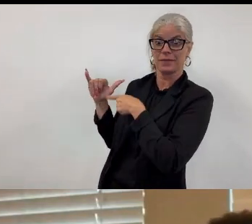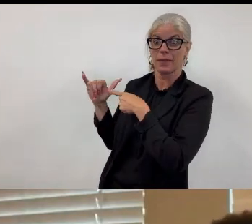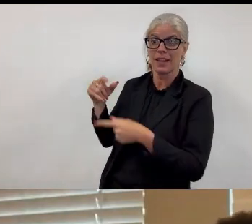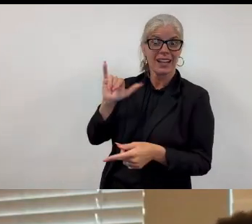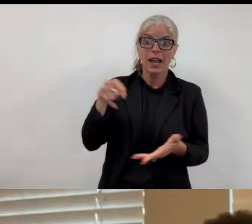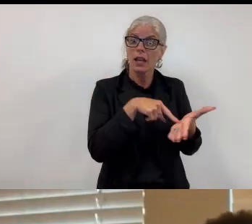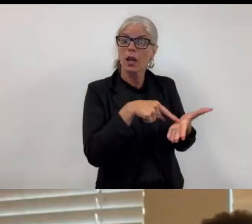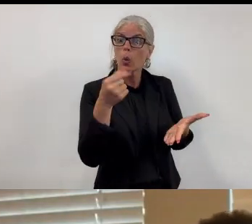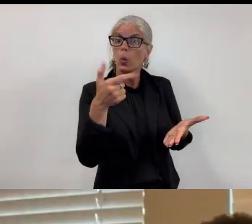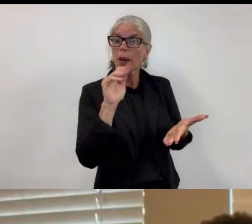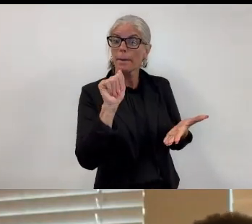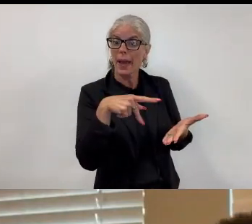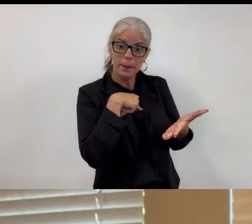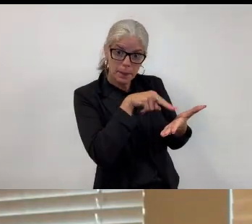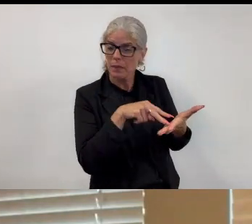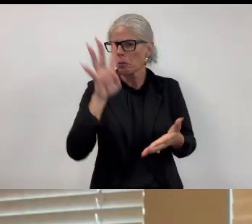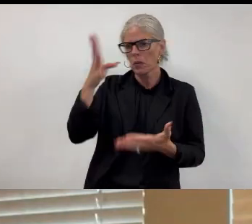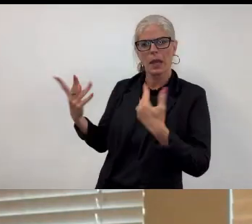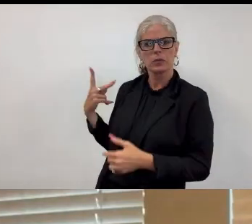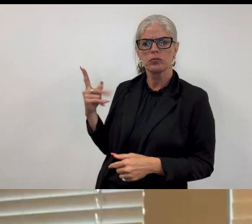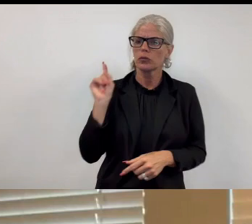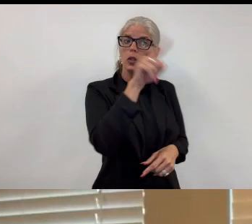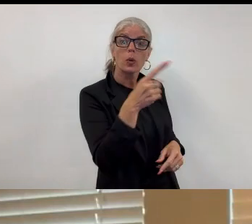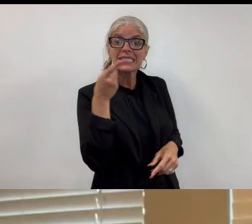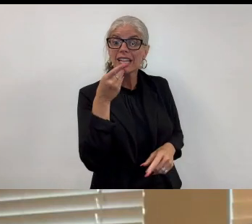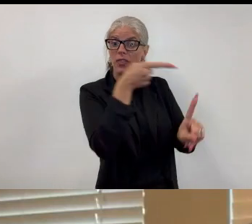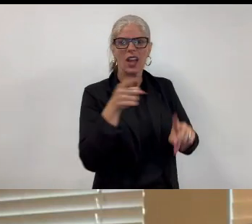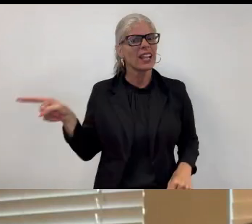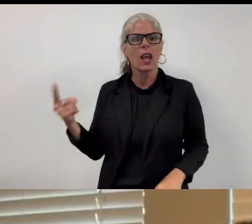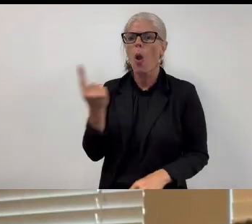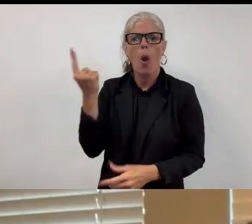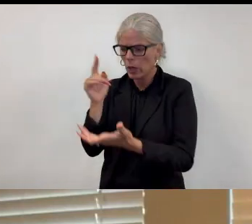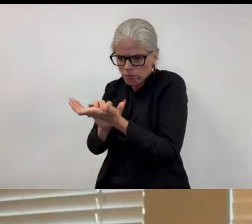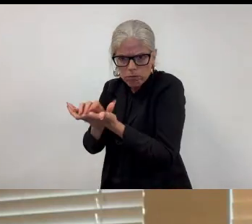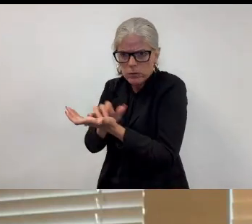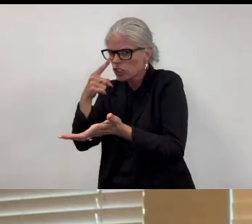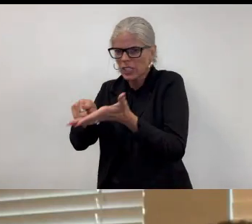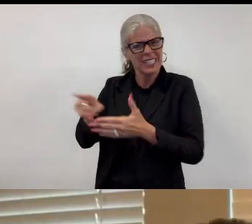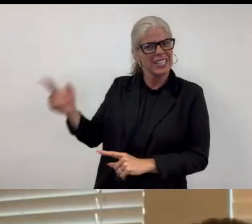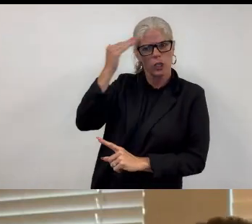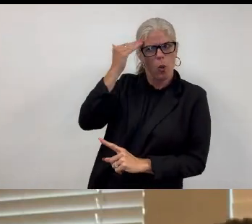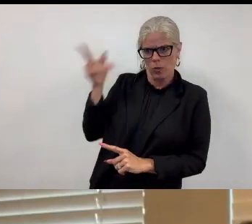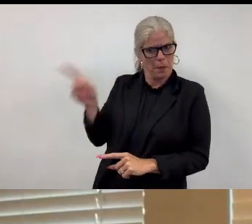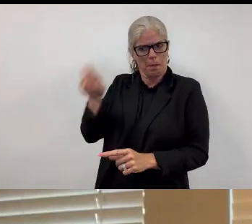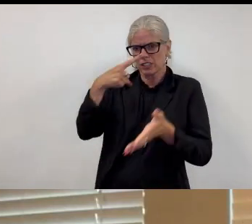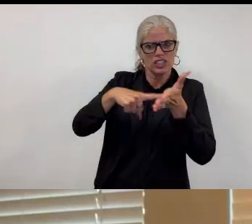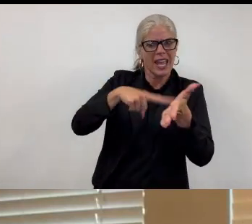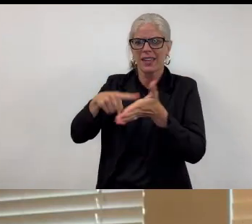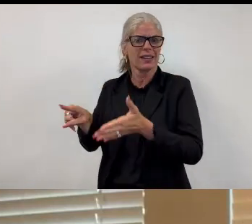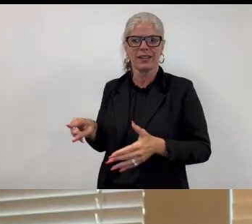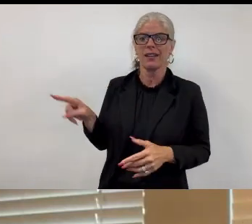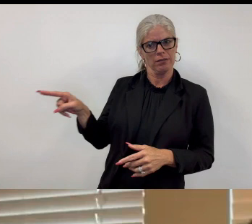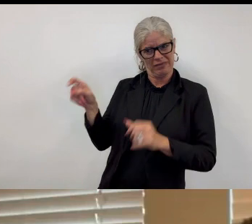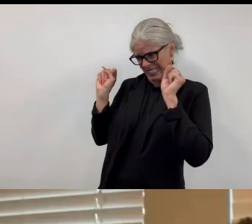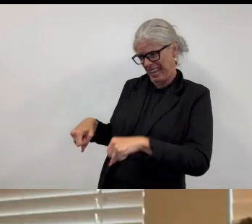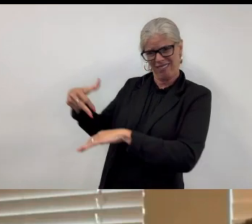even if we're just going out to dinner on a Wednesday night, she will check, so that, because she knows that 9 times out of 10, I have to check. So even though she